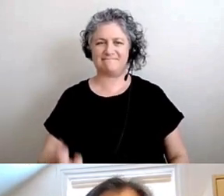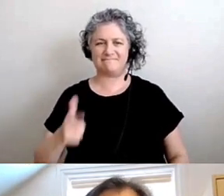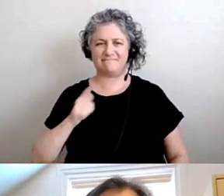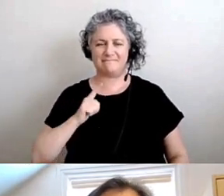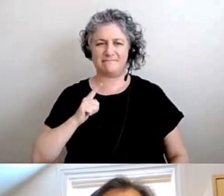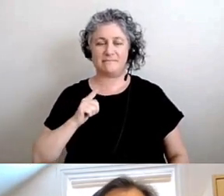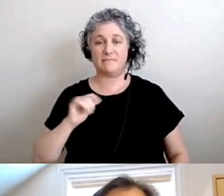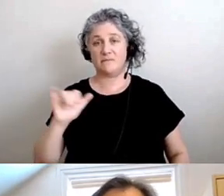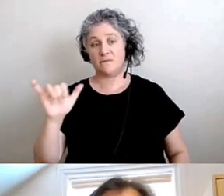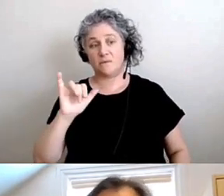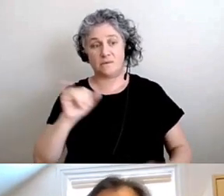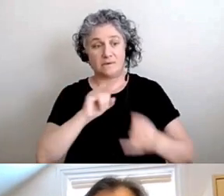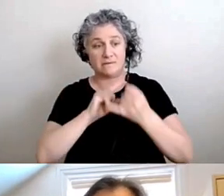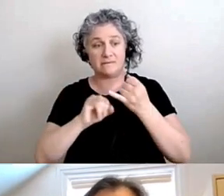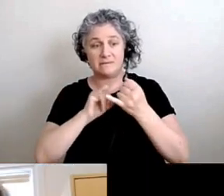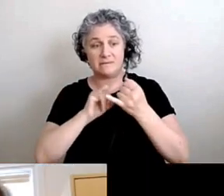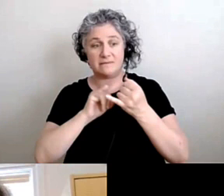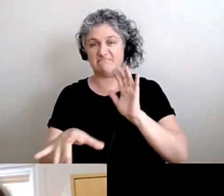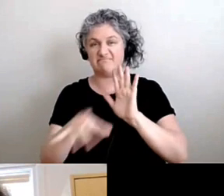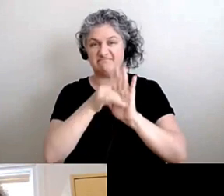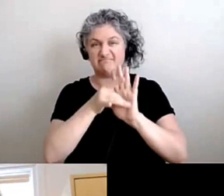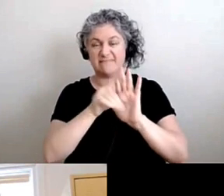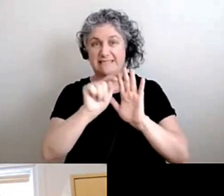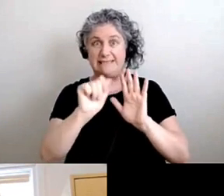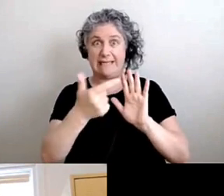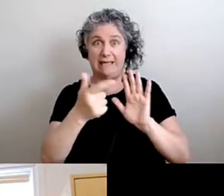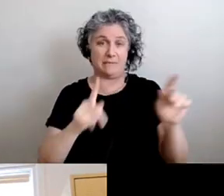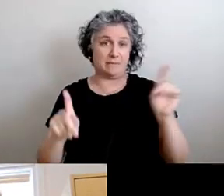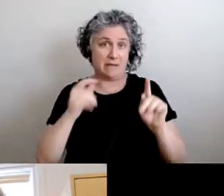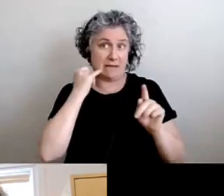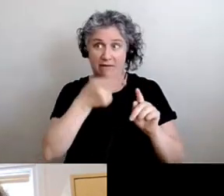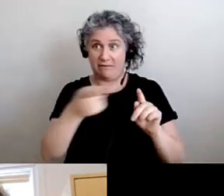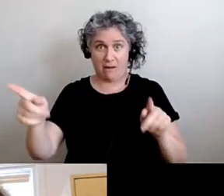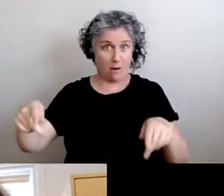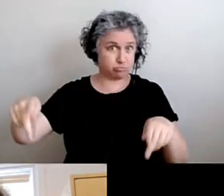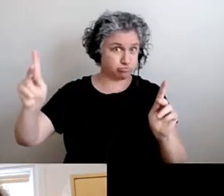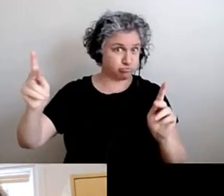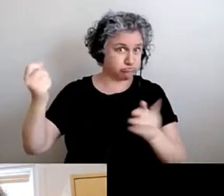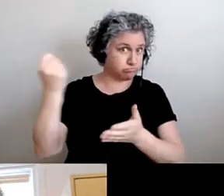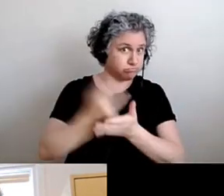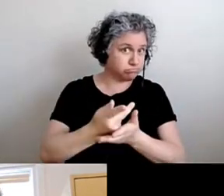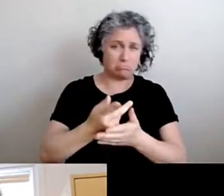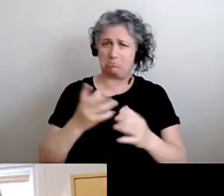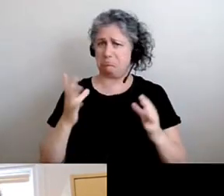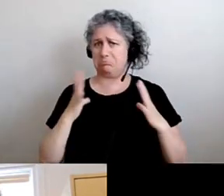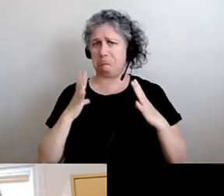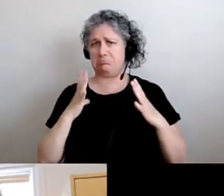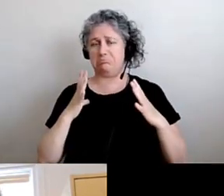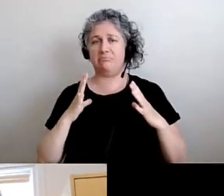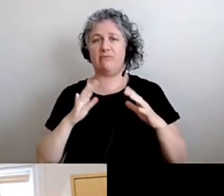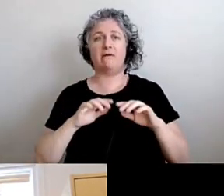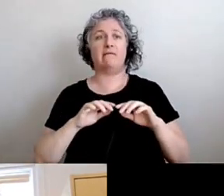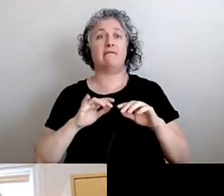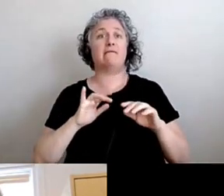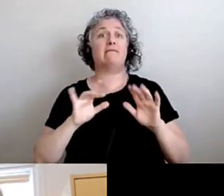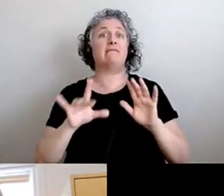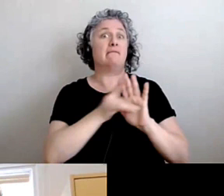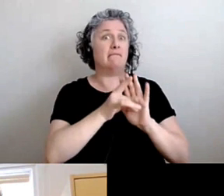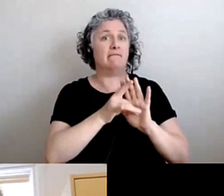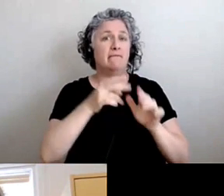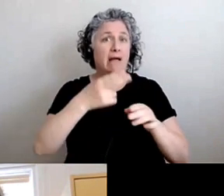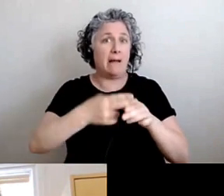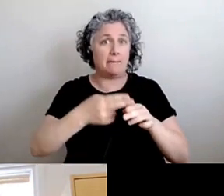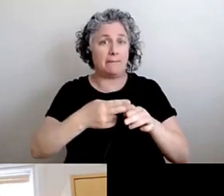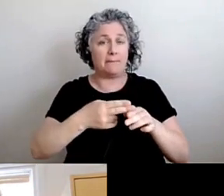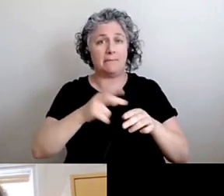people if it's okay with them. because if you tag, more often